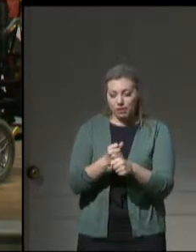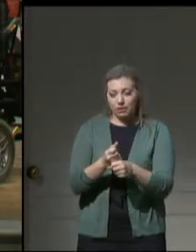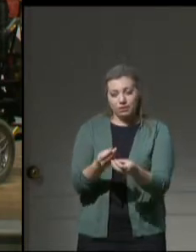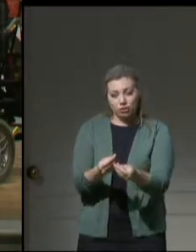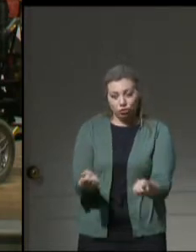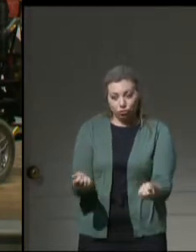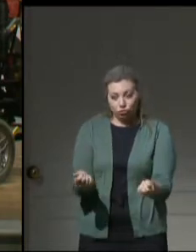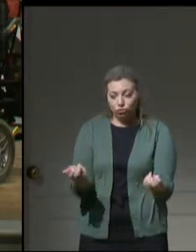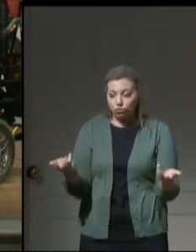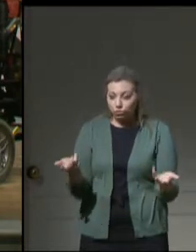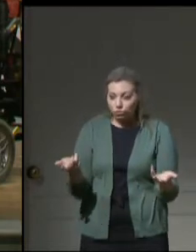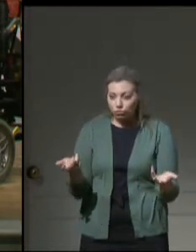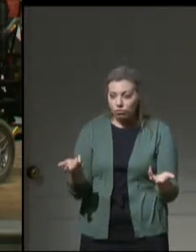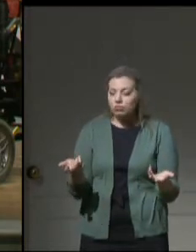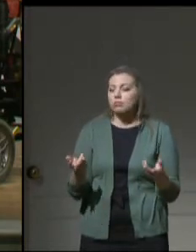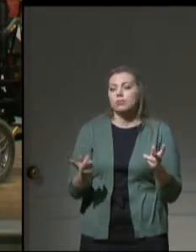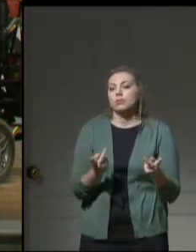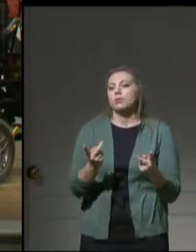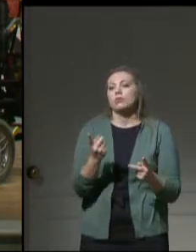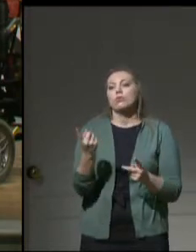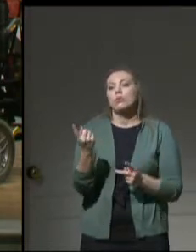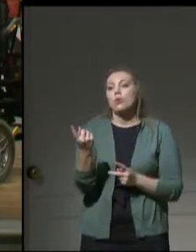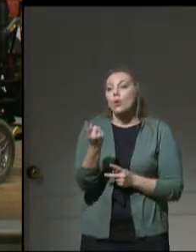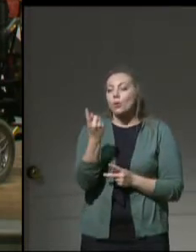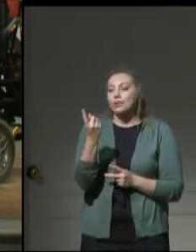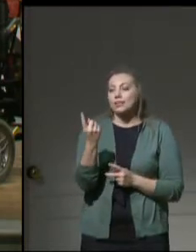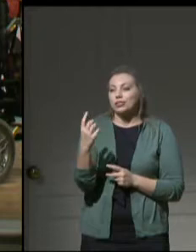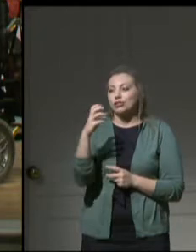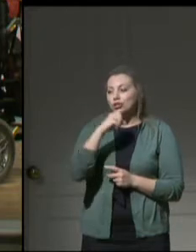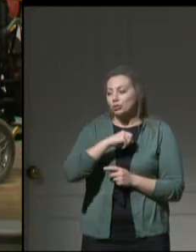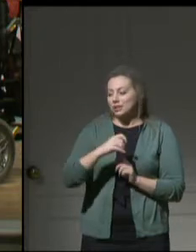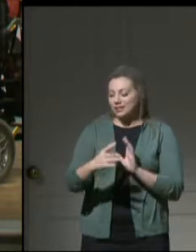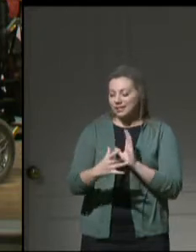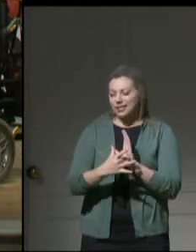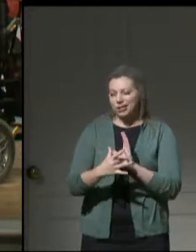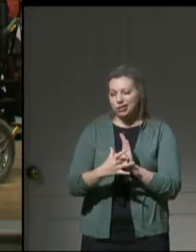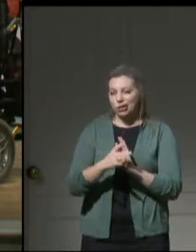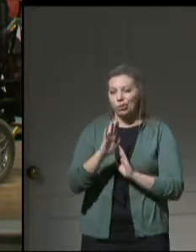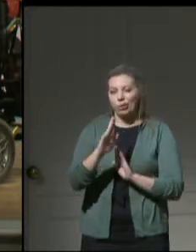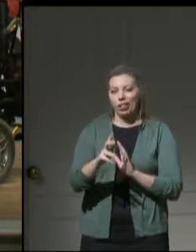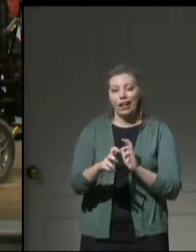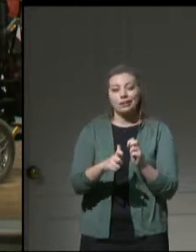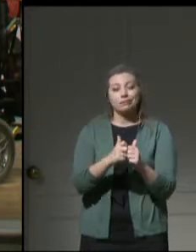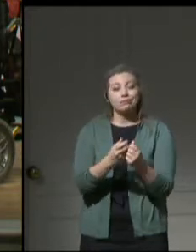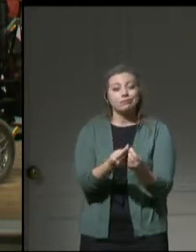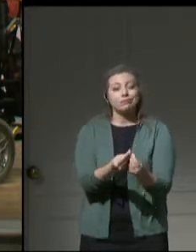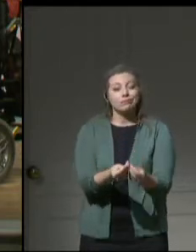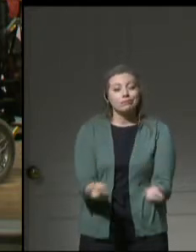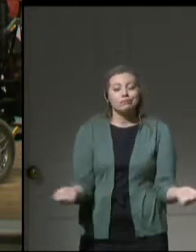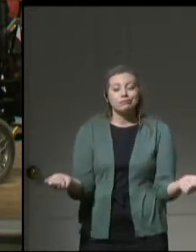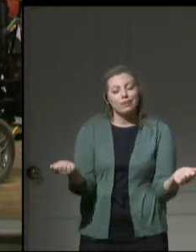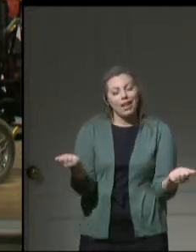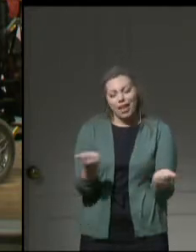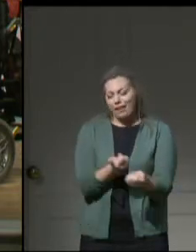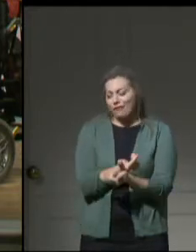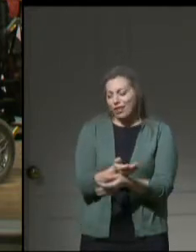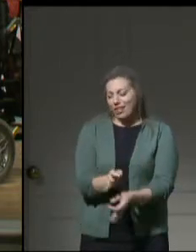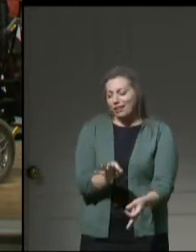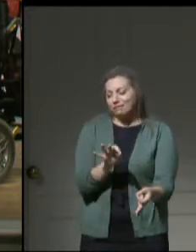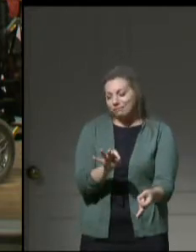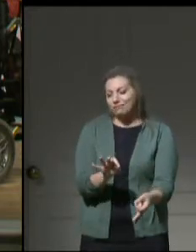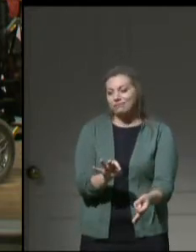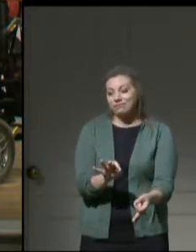that people always kind of assume that technology is going to solve all of their issues, right?